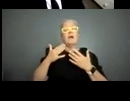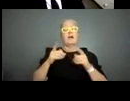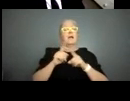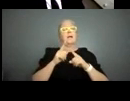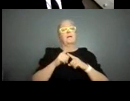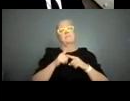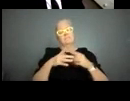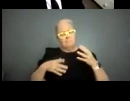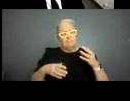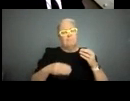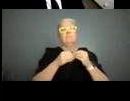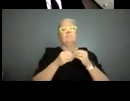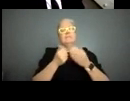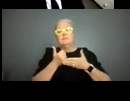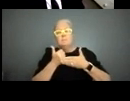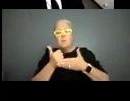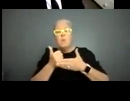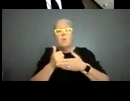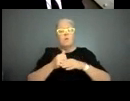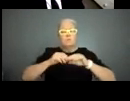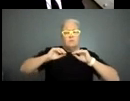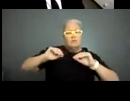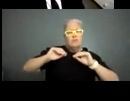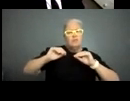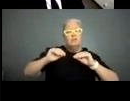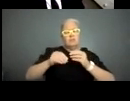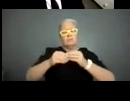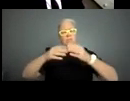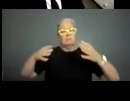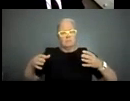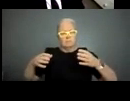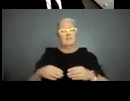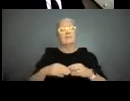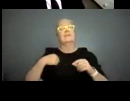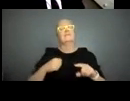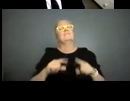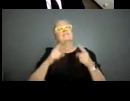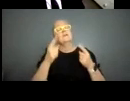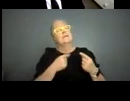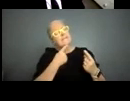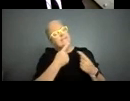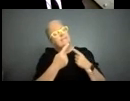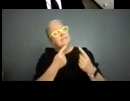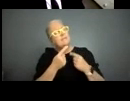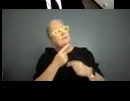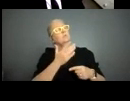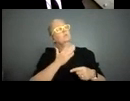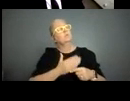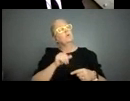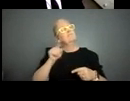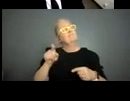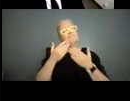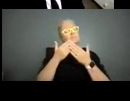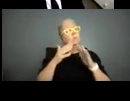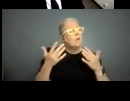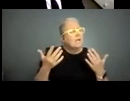extra staffing and the specialist staff who support those children in class. At the very beginning, we talked about what they wanted for their school, and one